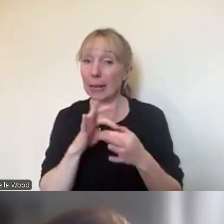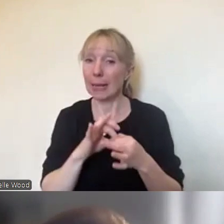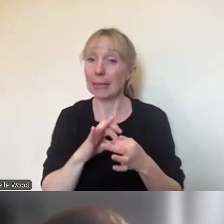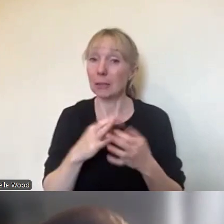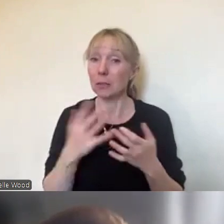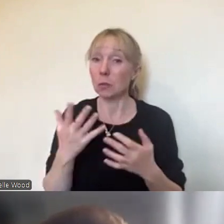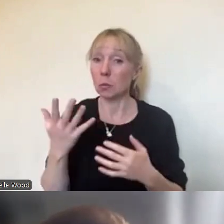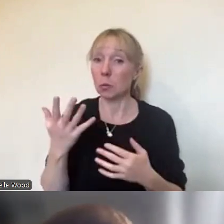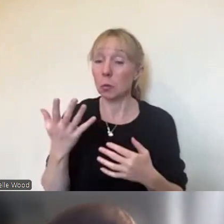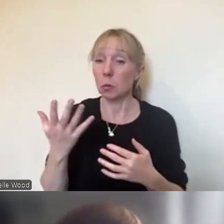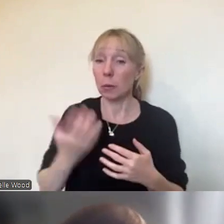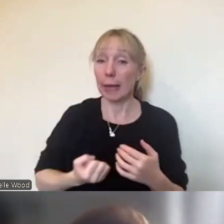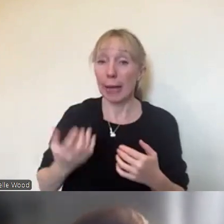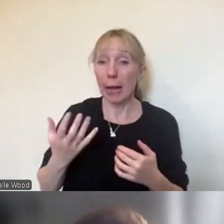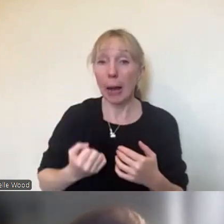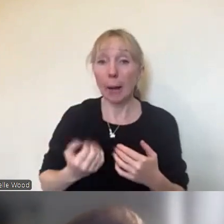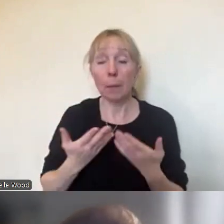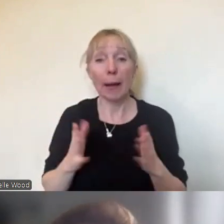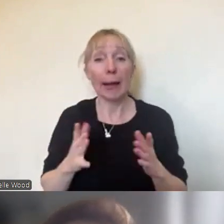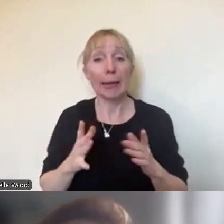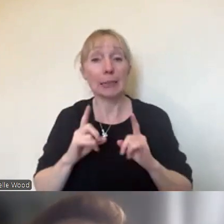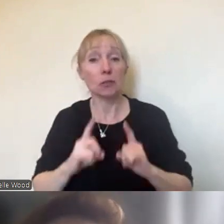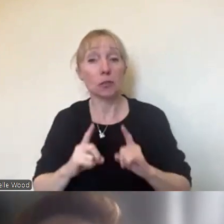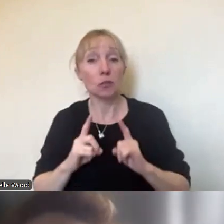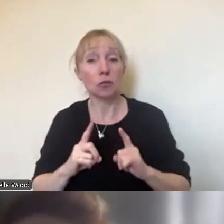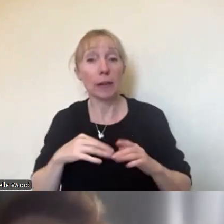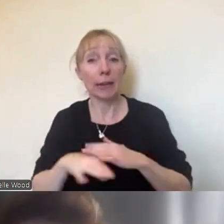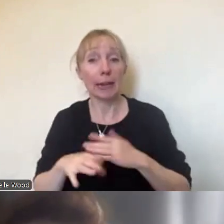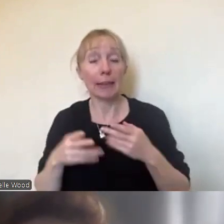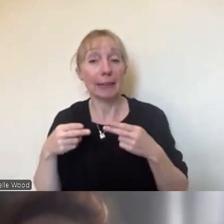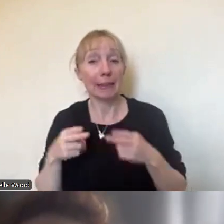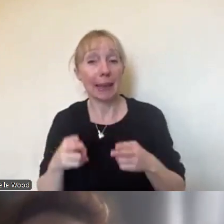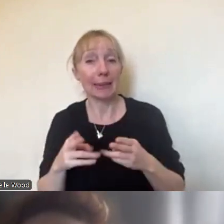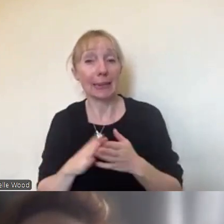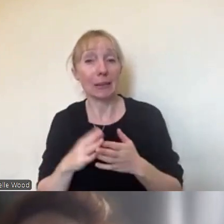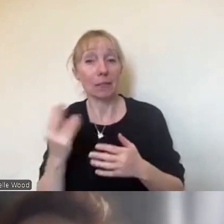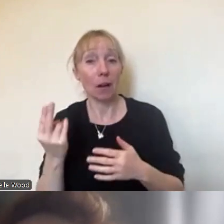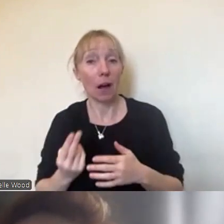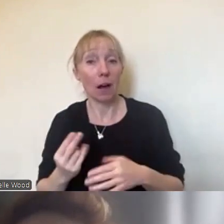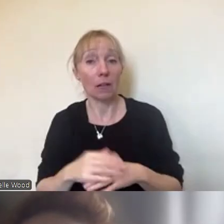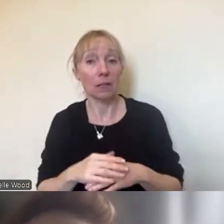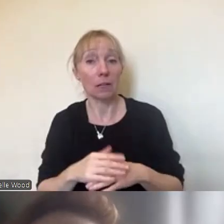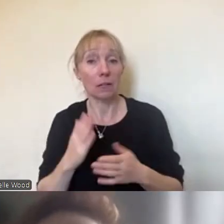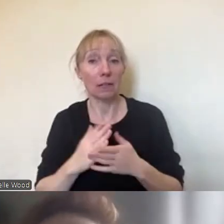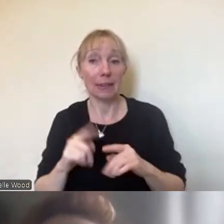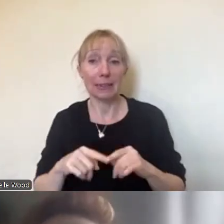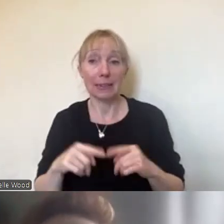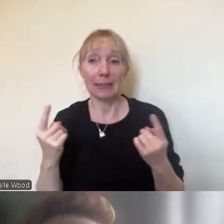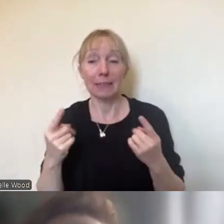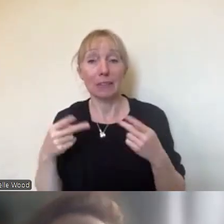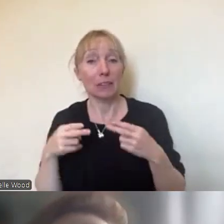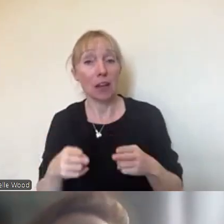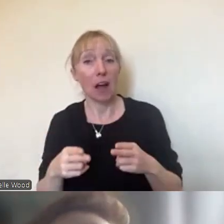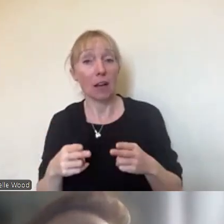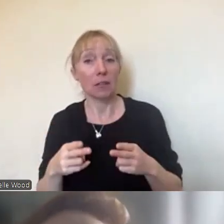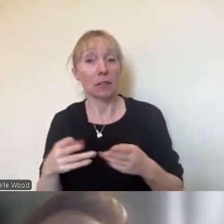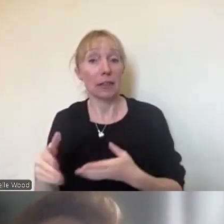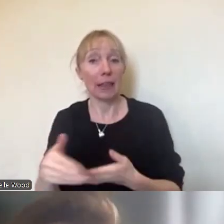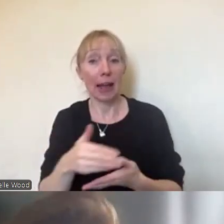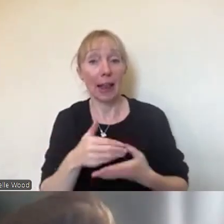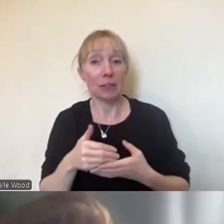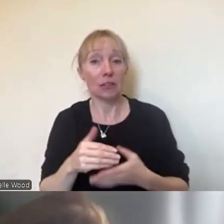was there any kind of tutoring in the technique around art? Because, there were such different styles within the collection. Was there any